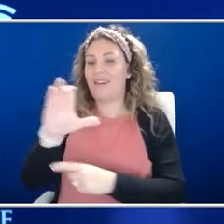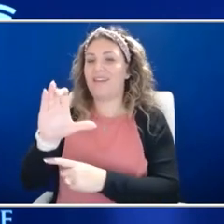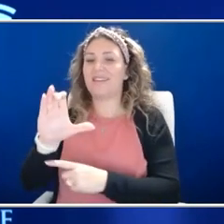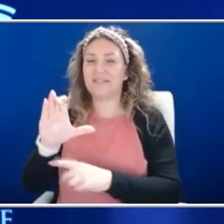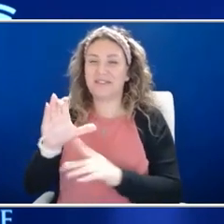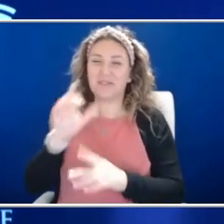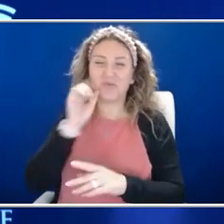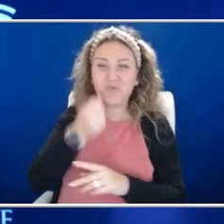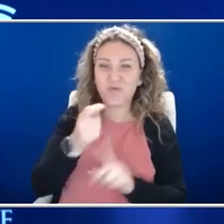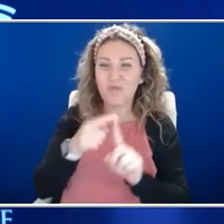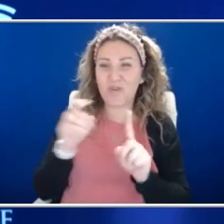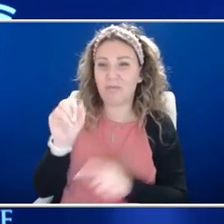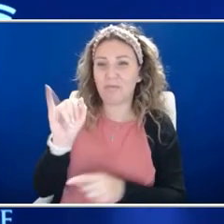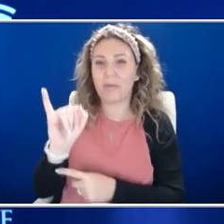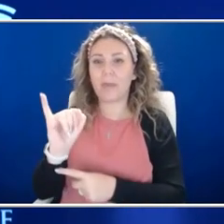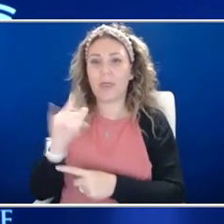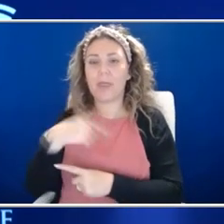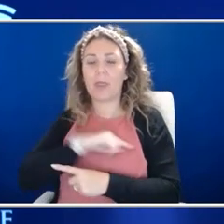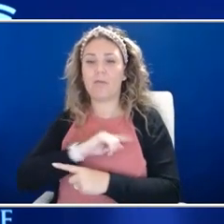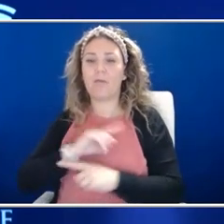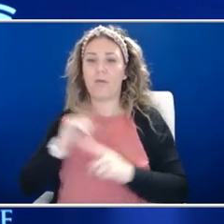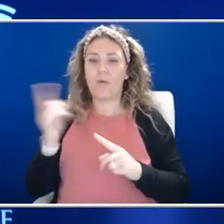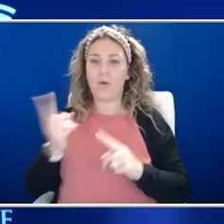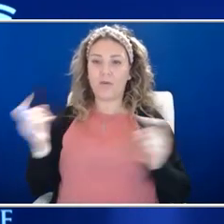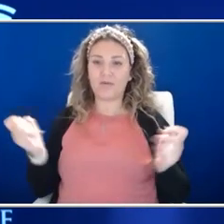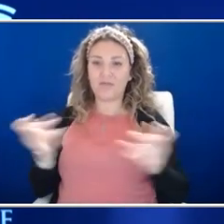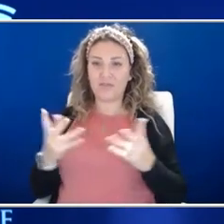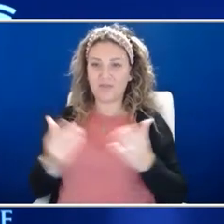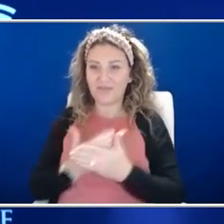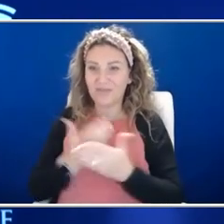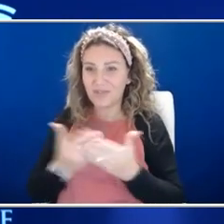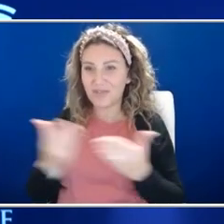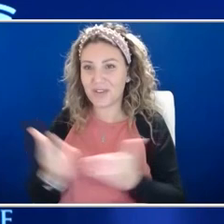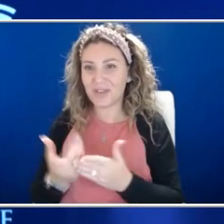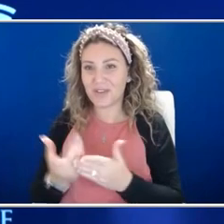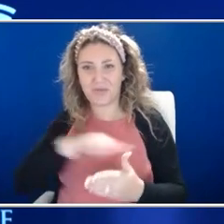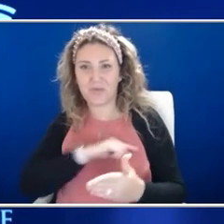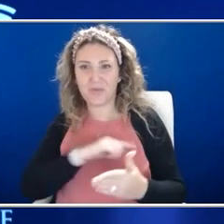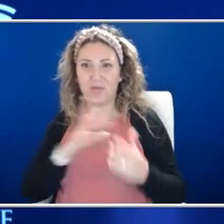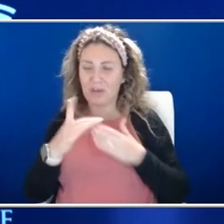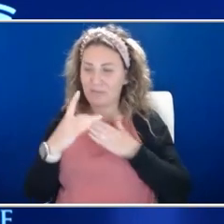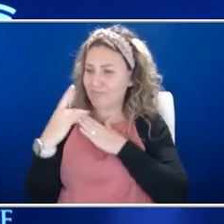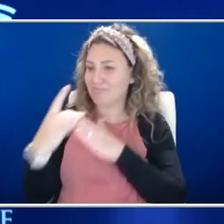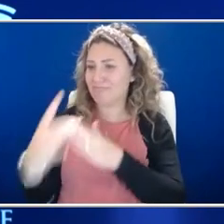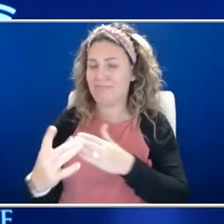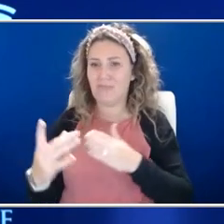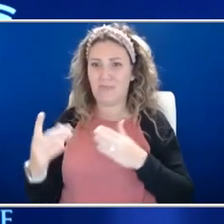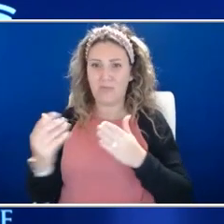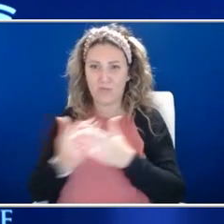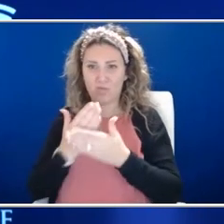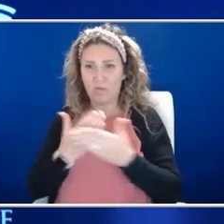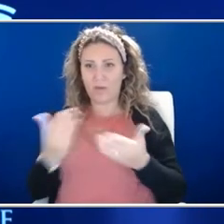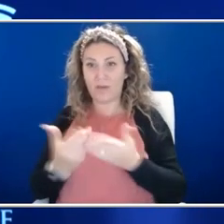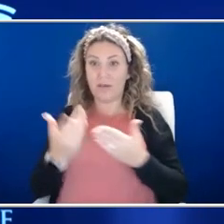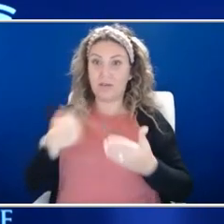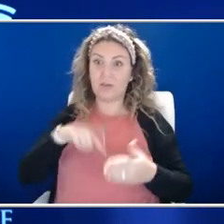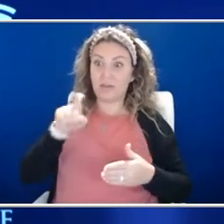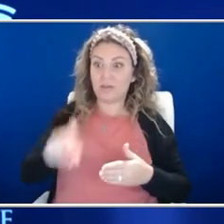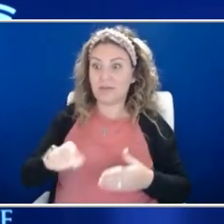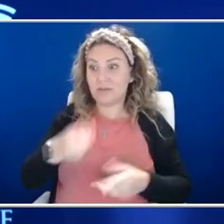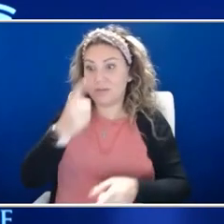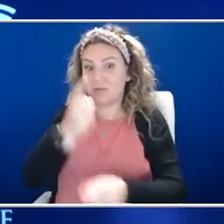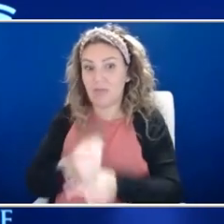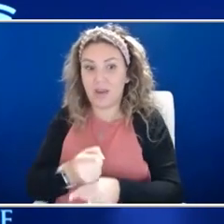know, we can always be afraid of new things, but we remember we're the drivers of the new things. We just got to get it right, and we can do that.